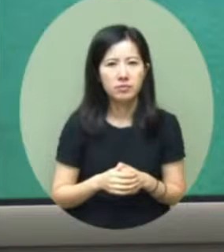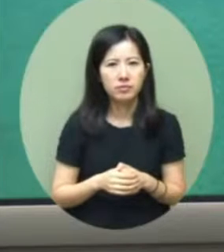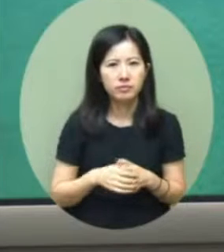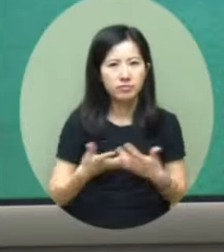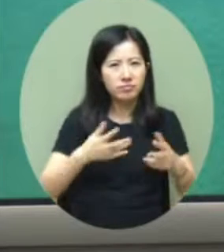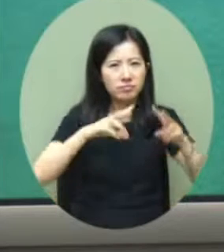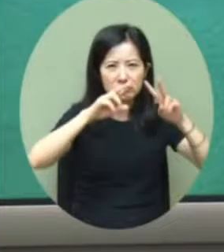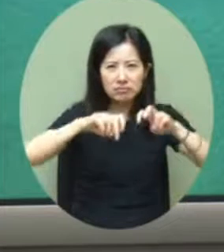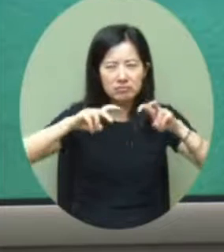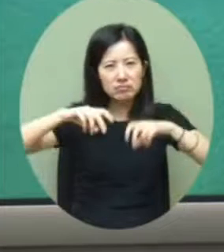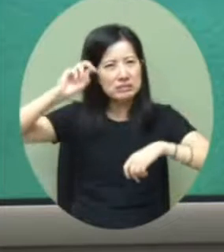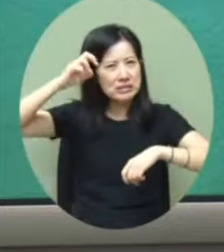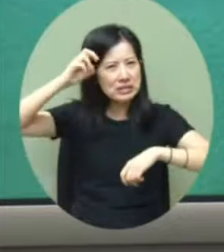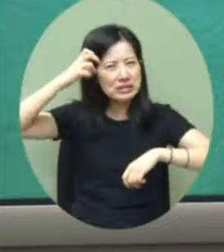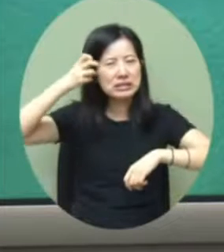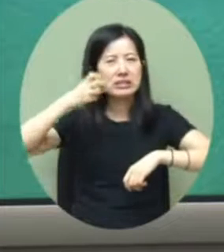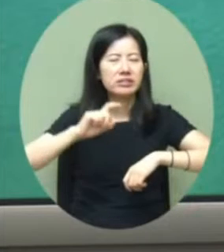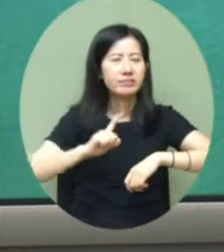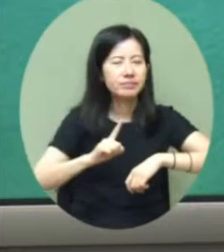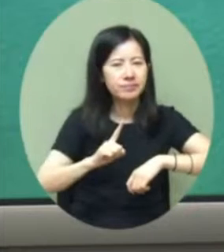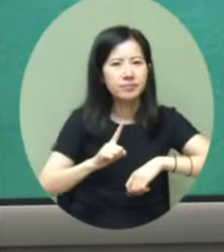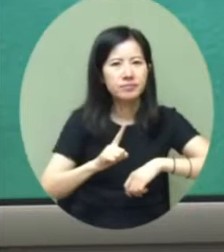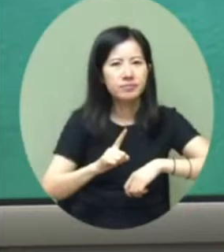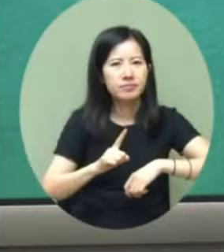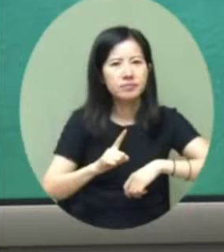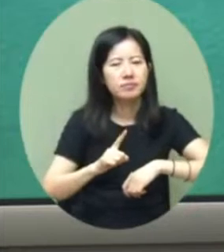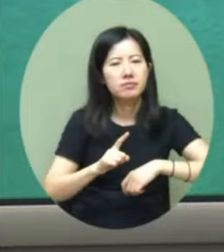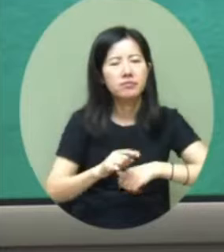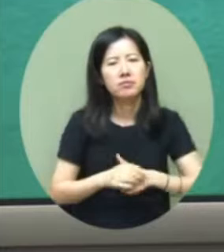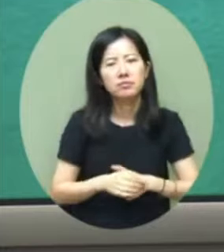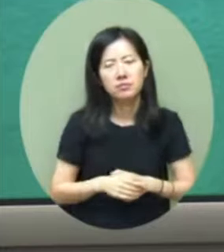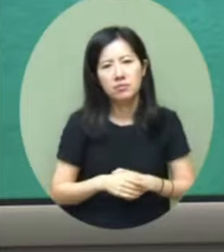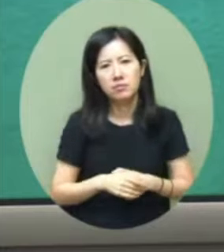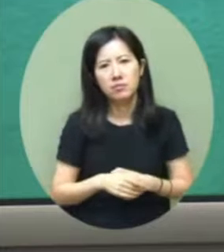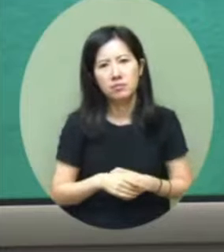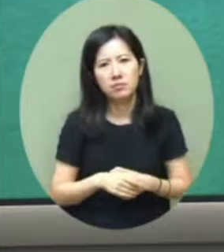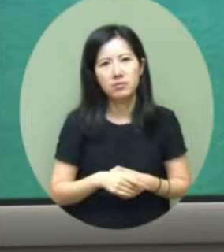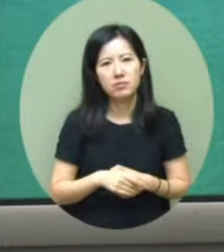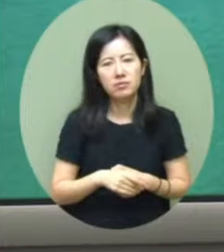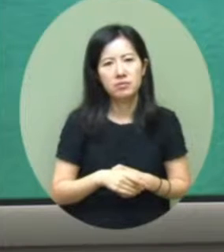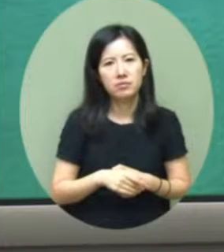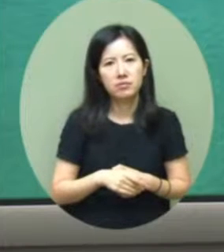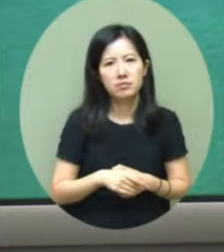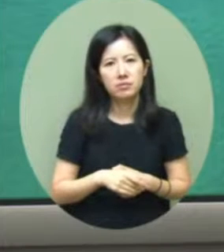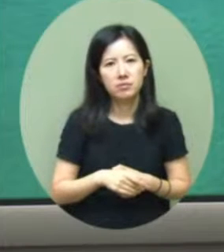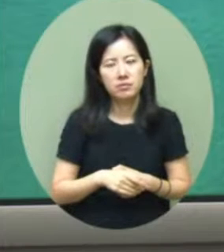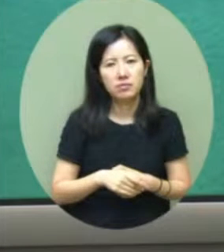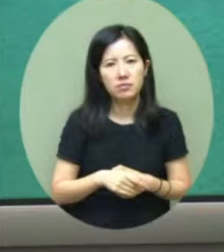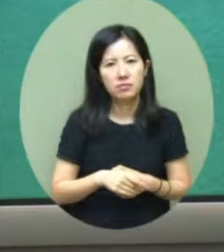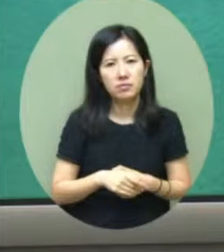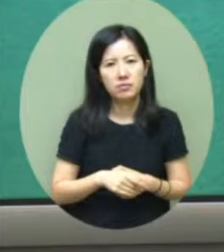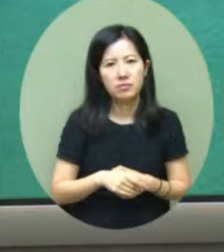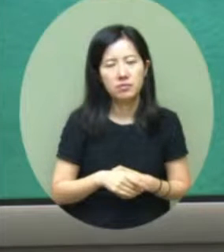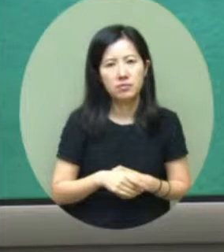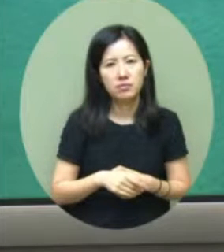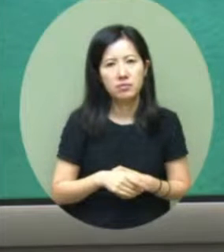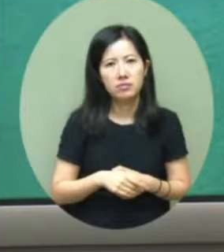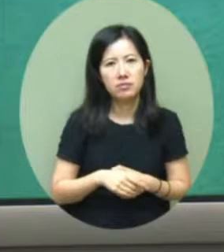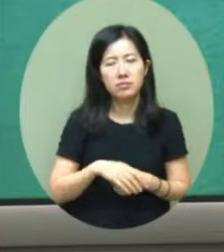taking in anticipation of the coming season of extreme weather